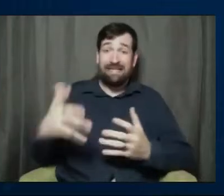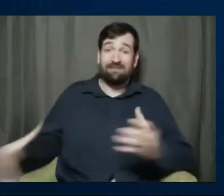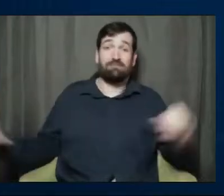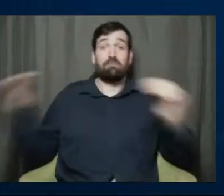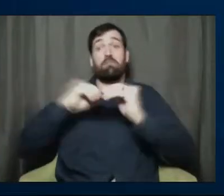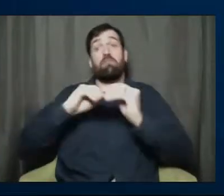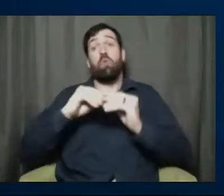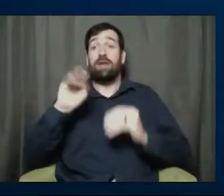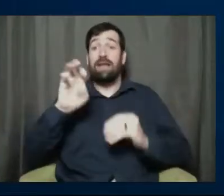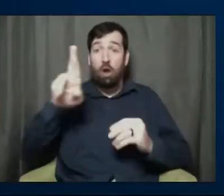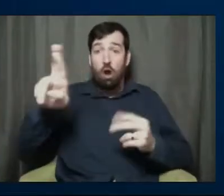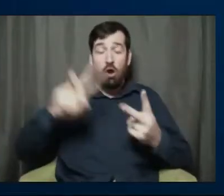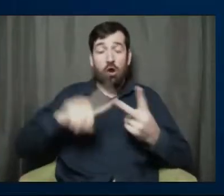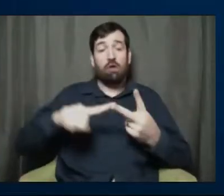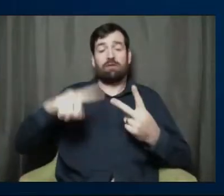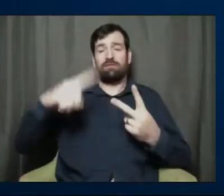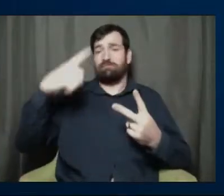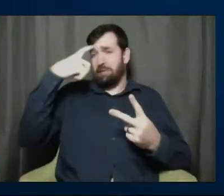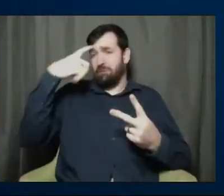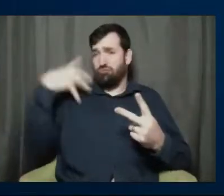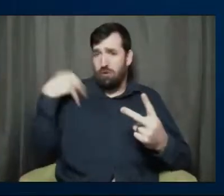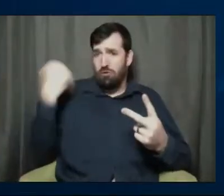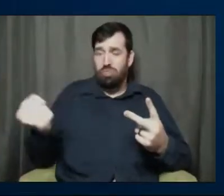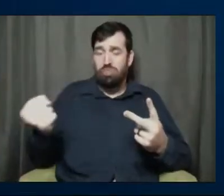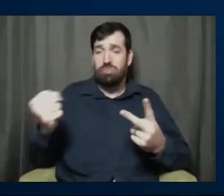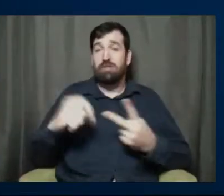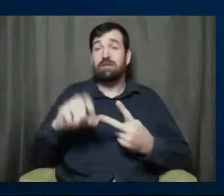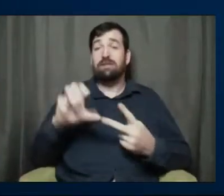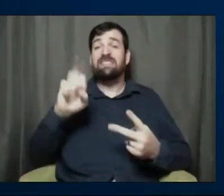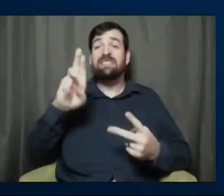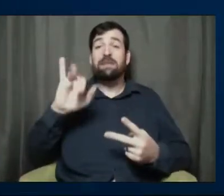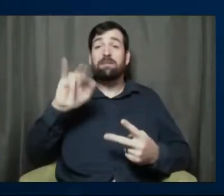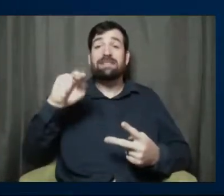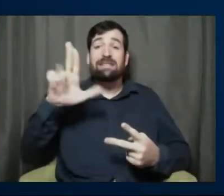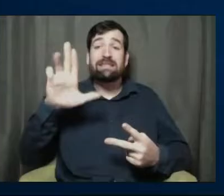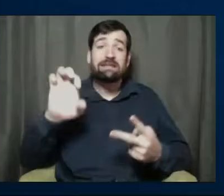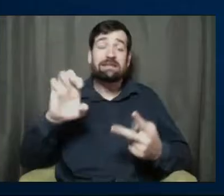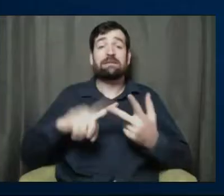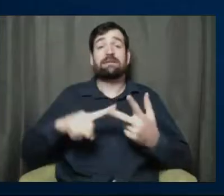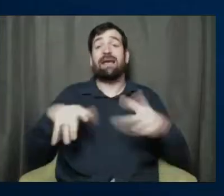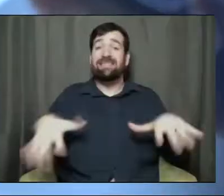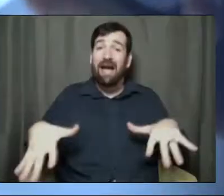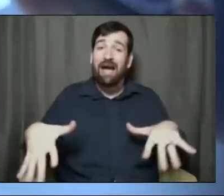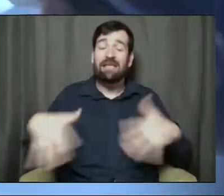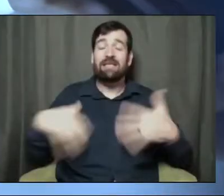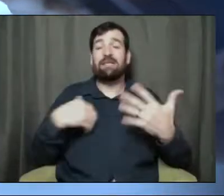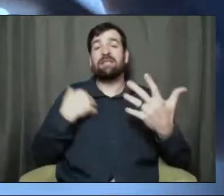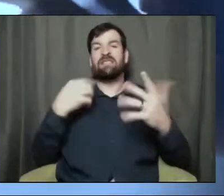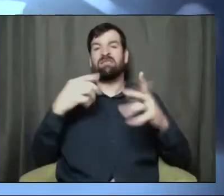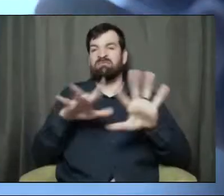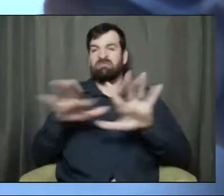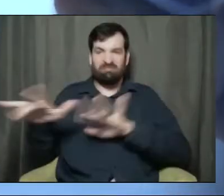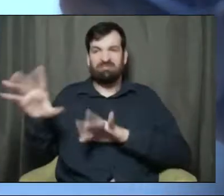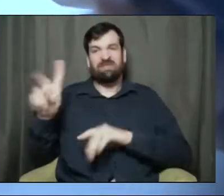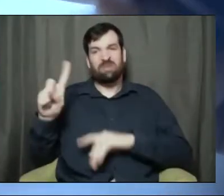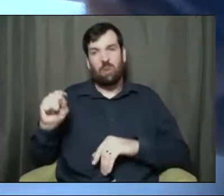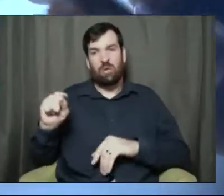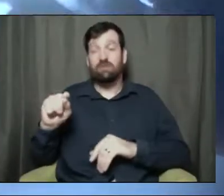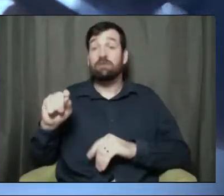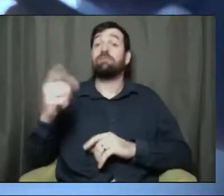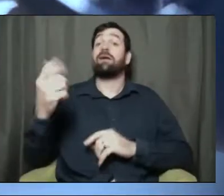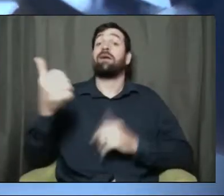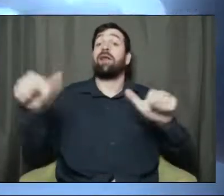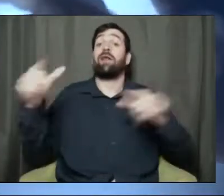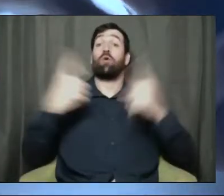mental health reasons, including substance abuse, anxiety, and stress-related disorders. Get your questions sent in to us today